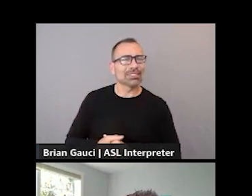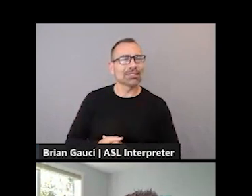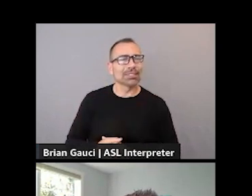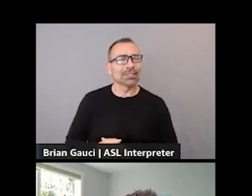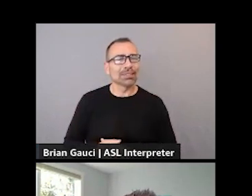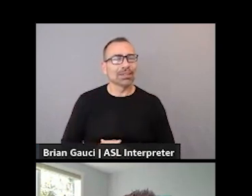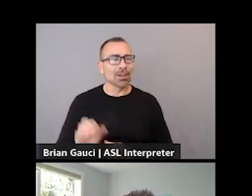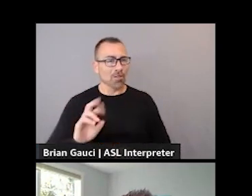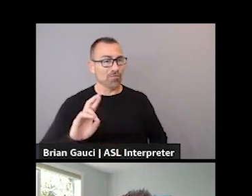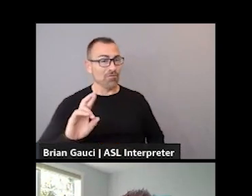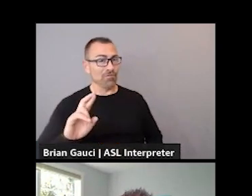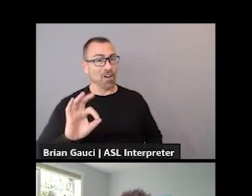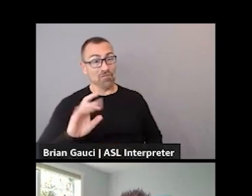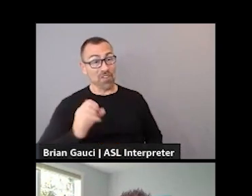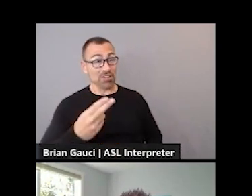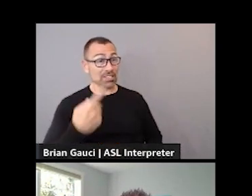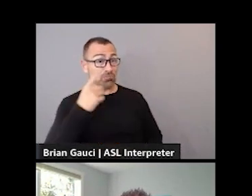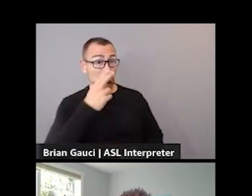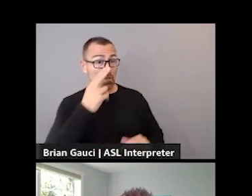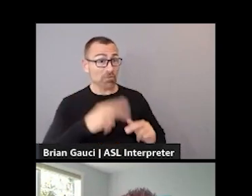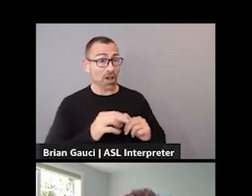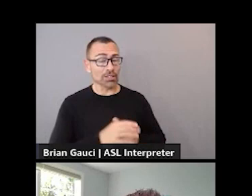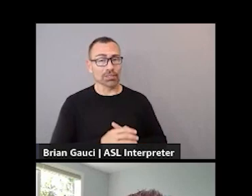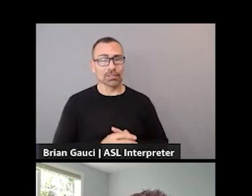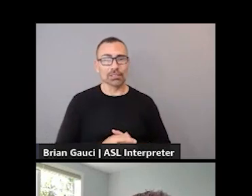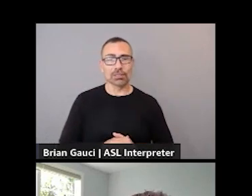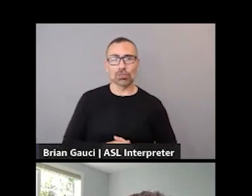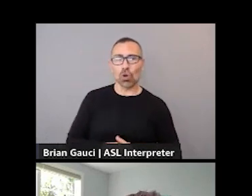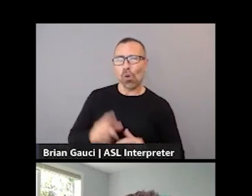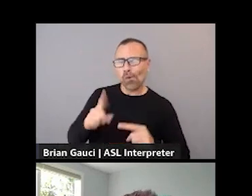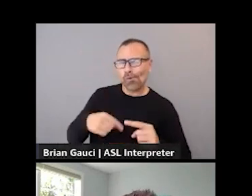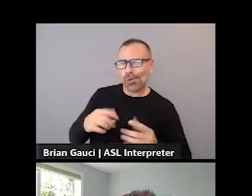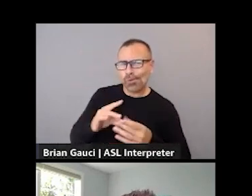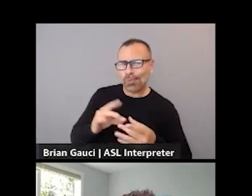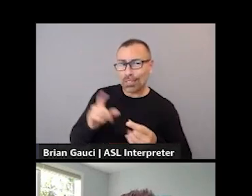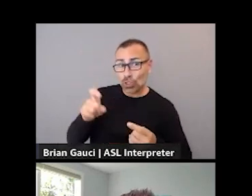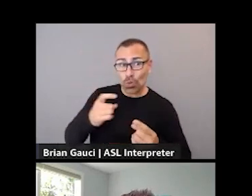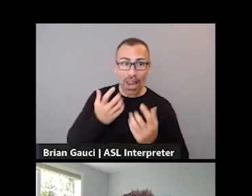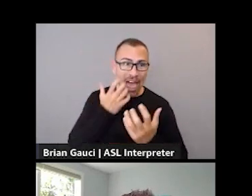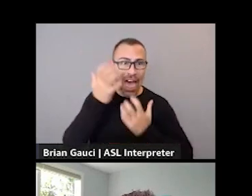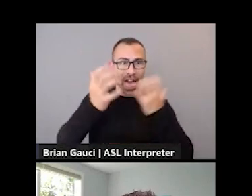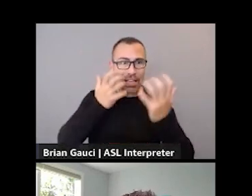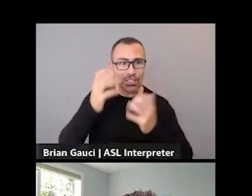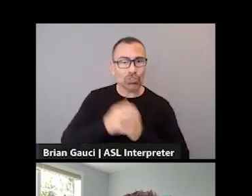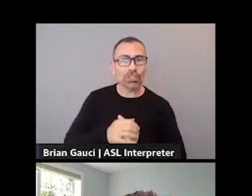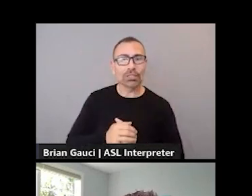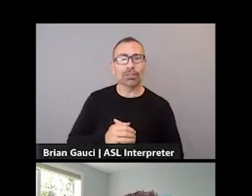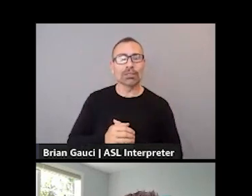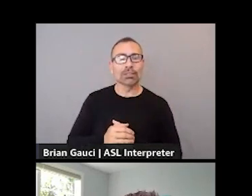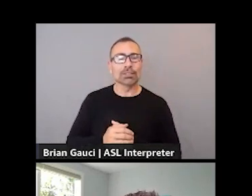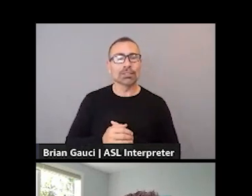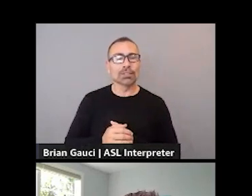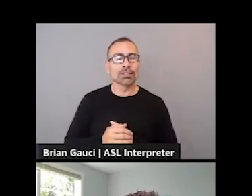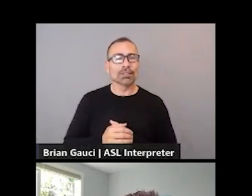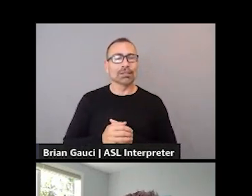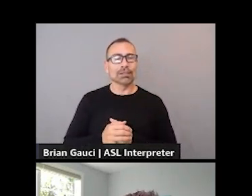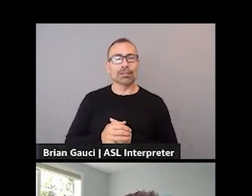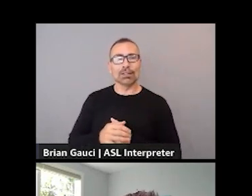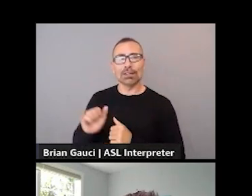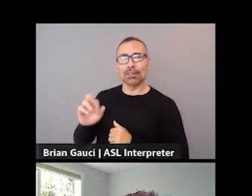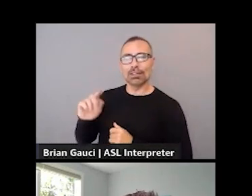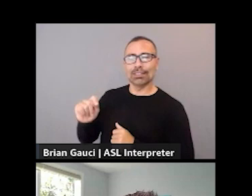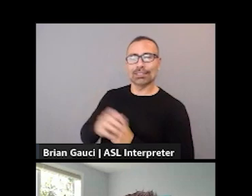okay. Shouldn't we like all scream when it gets mentioned? It's pride, not prize. That's what